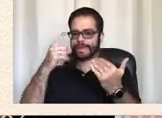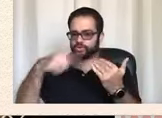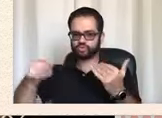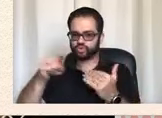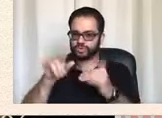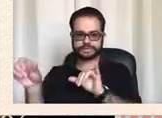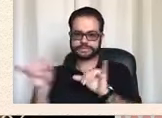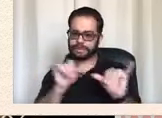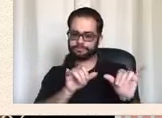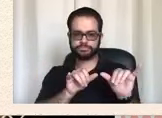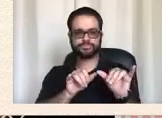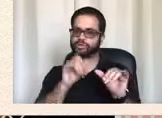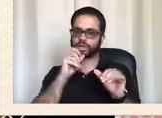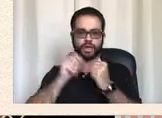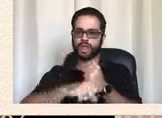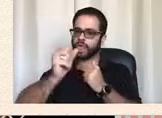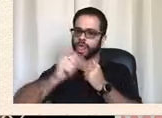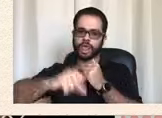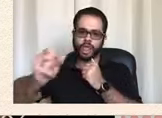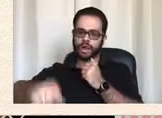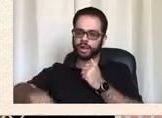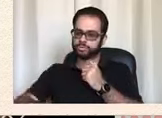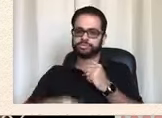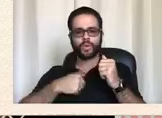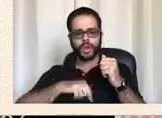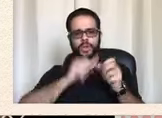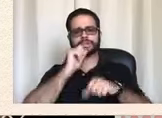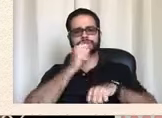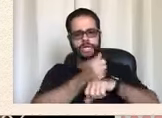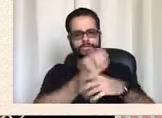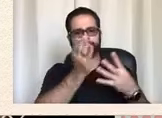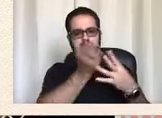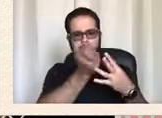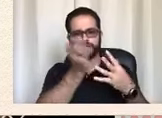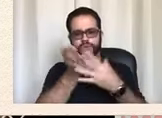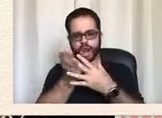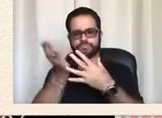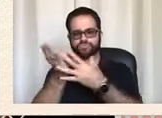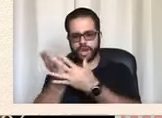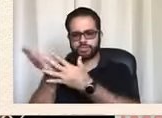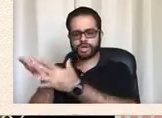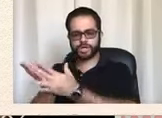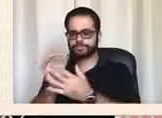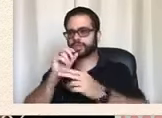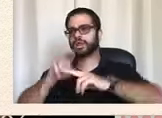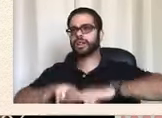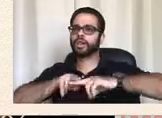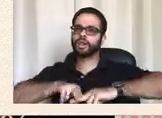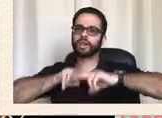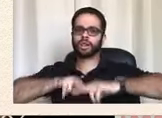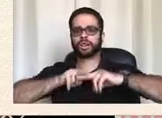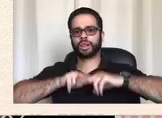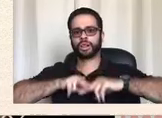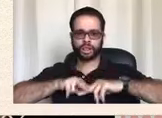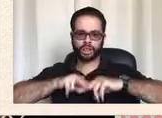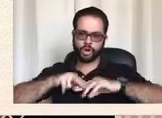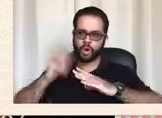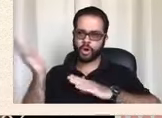going to be long days. And we're going to build in breaks. So we don't expect you to sit at the computer for hours on end.